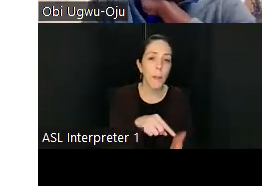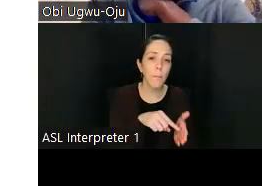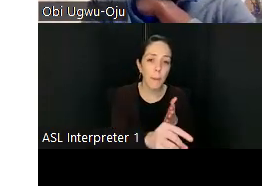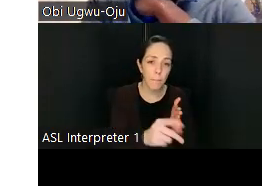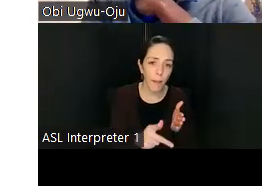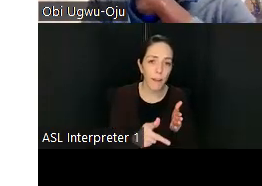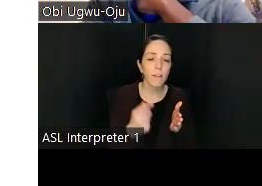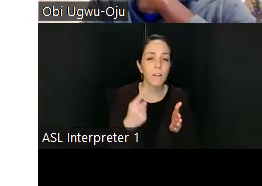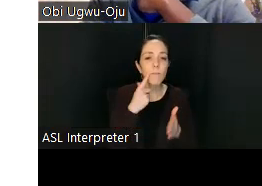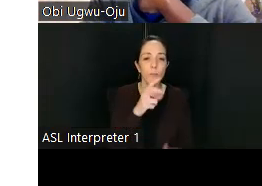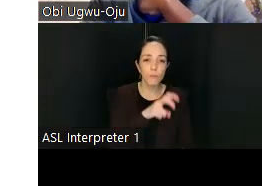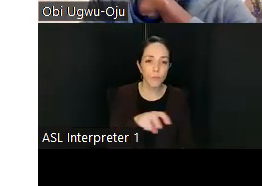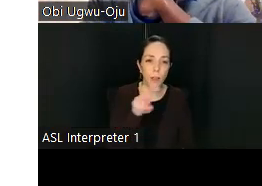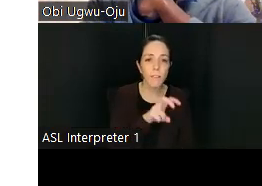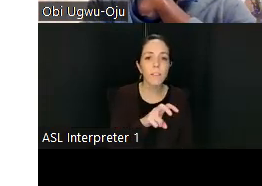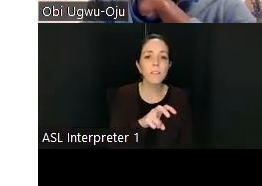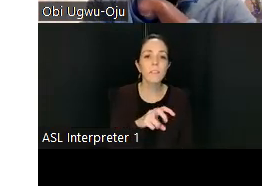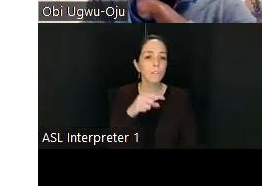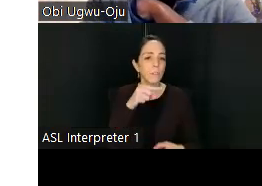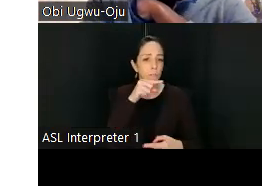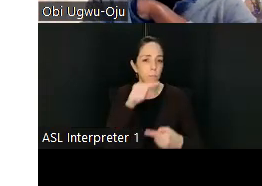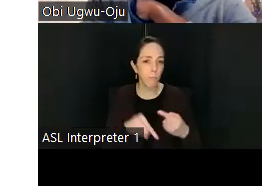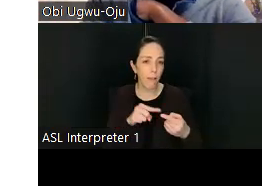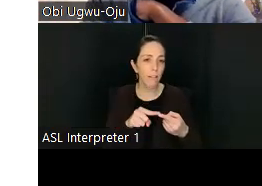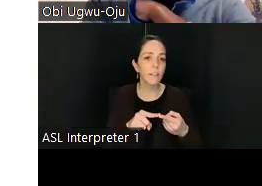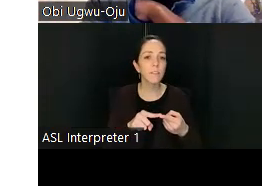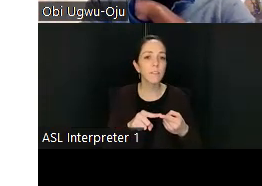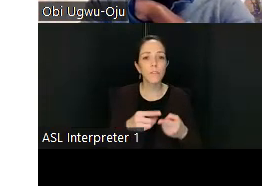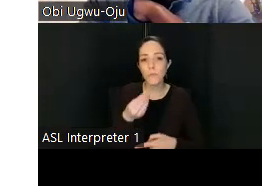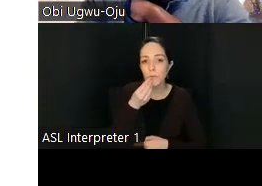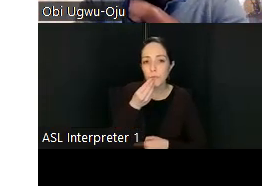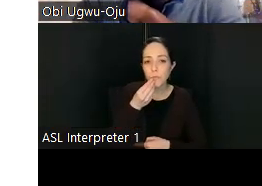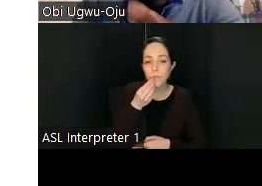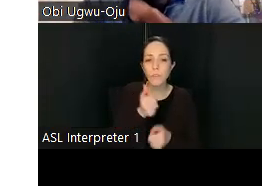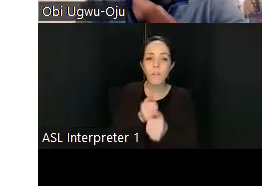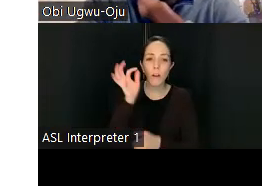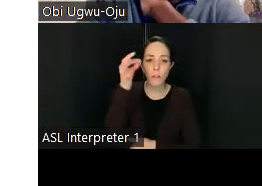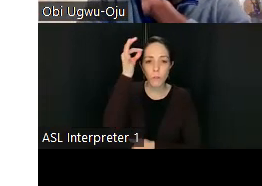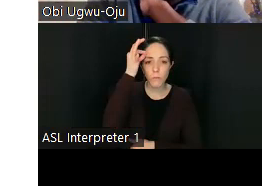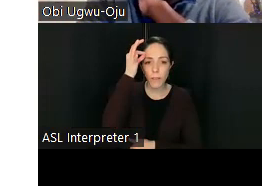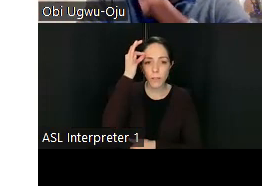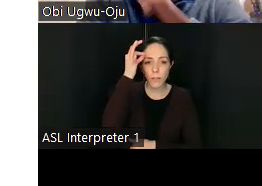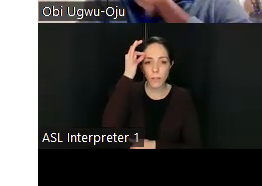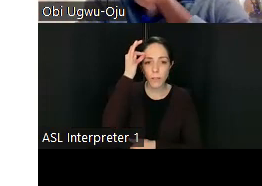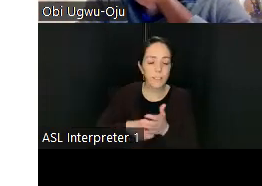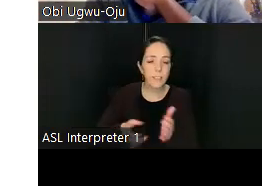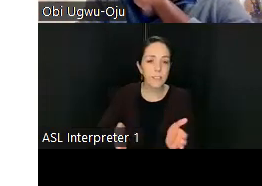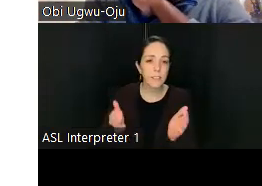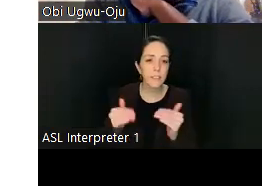mileage, per diem, according to state and federal rates. Subpoint two, local transit subsidy/services,